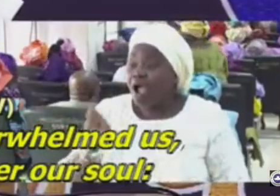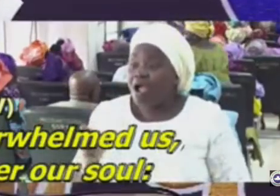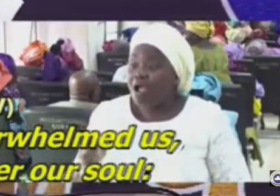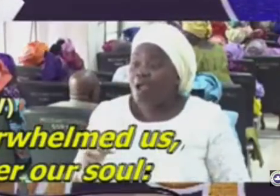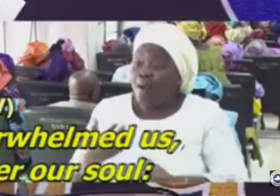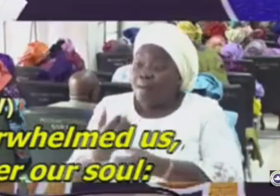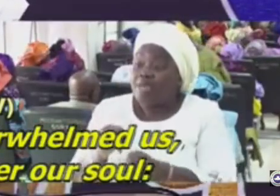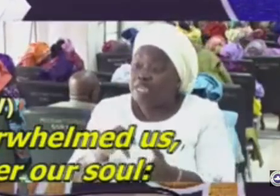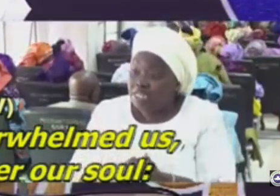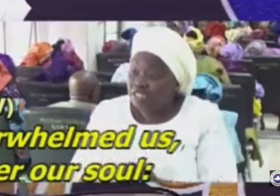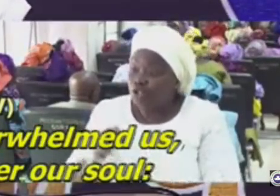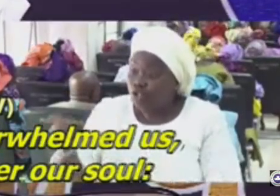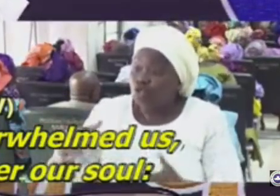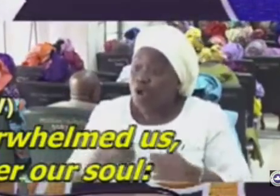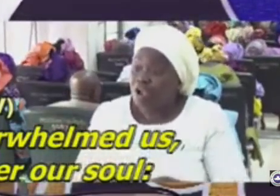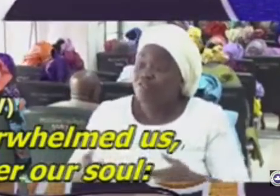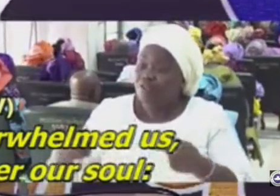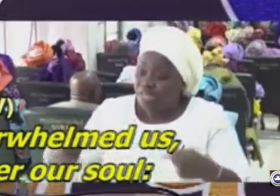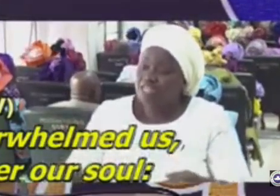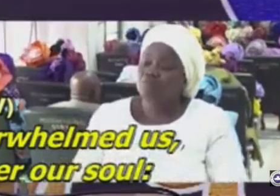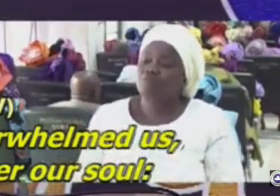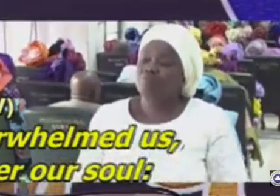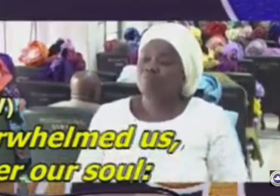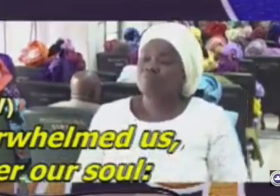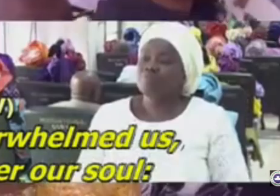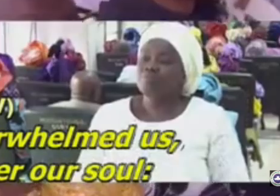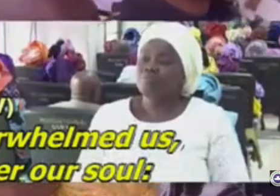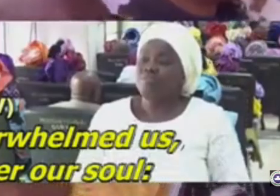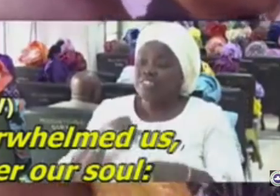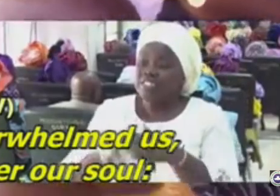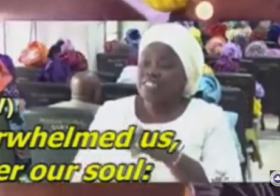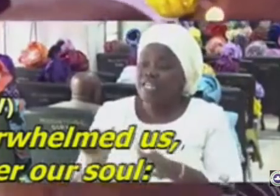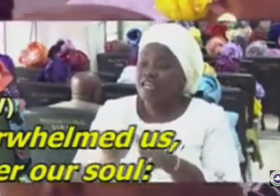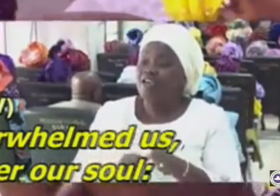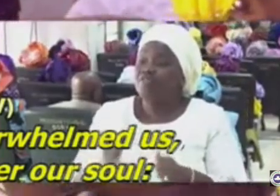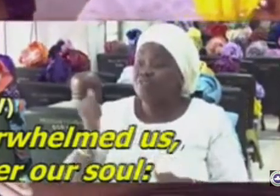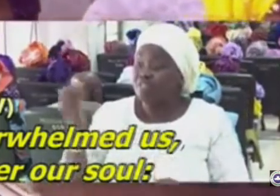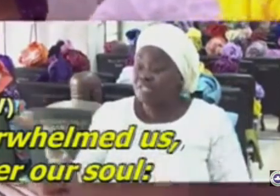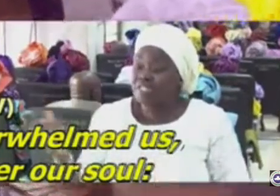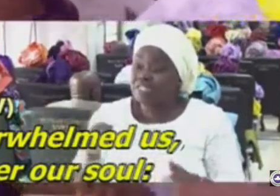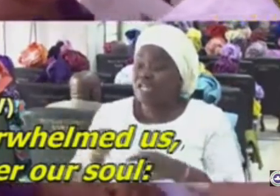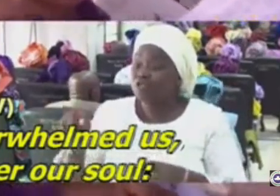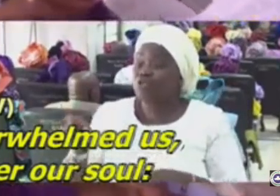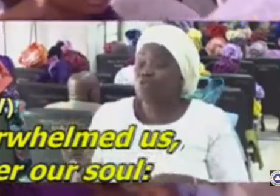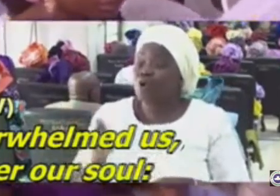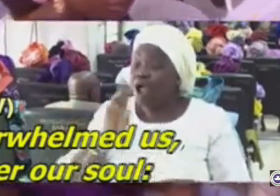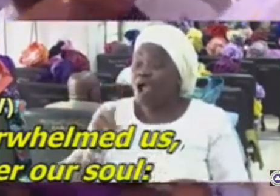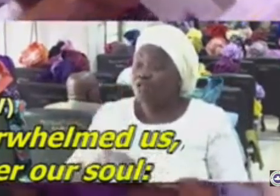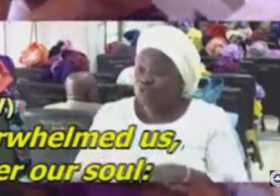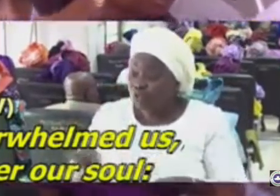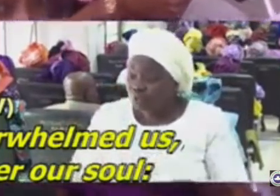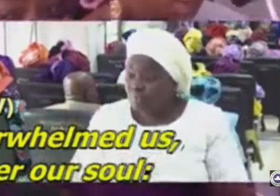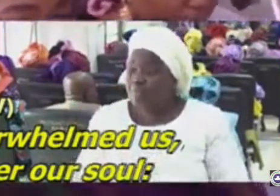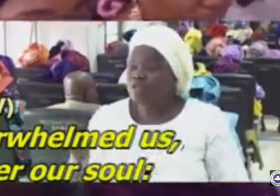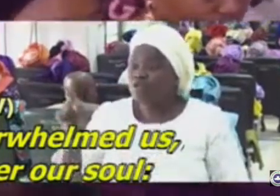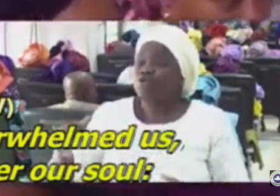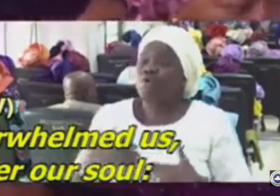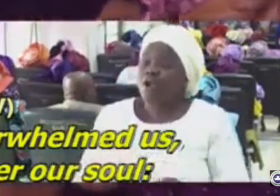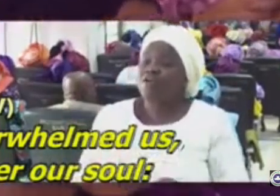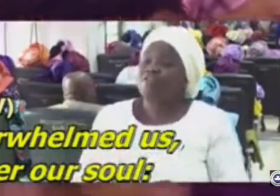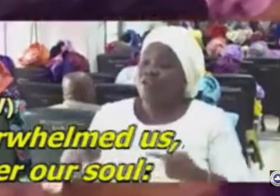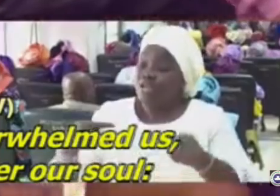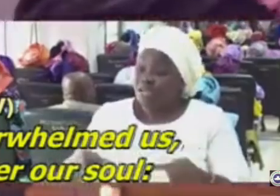You don't believe me? Ask Bartimaeus. He was an ordinary beggar by the roadside